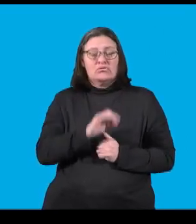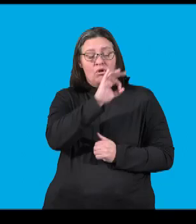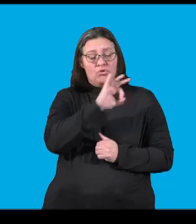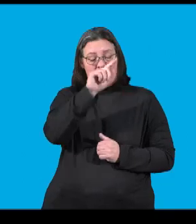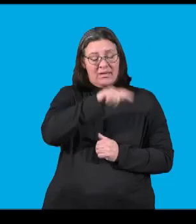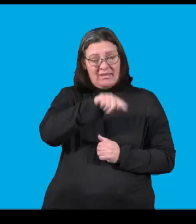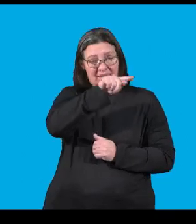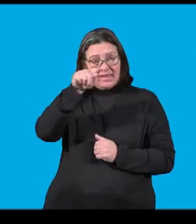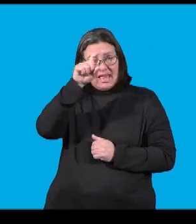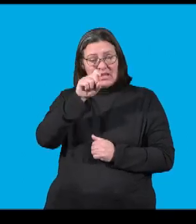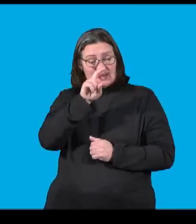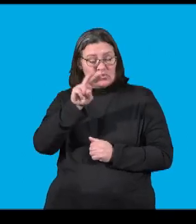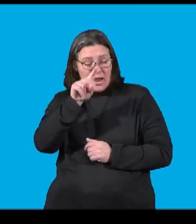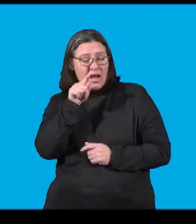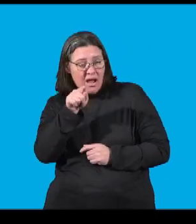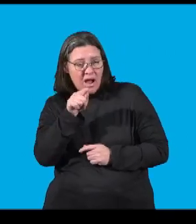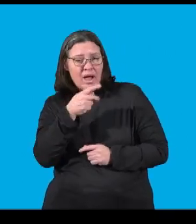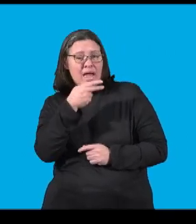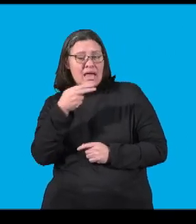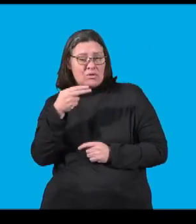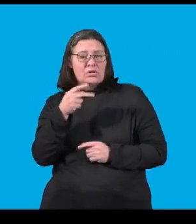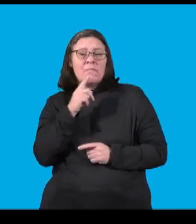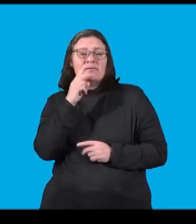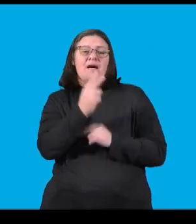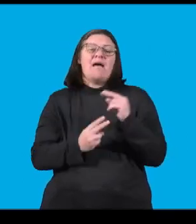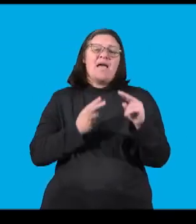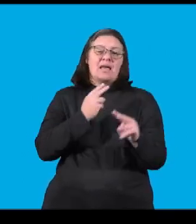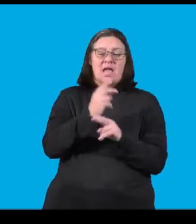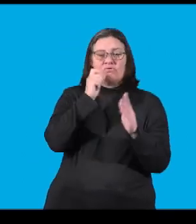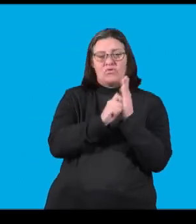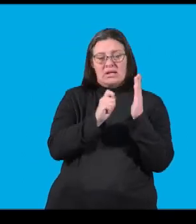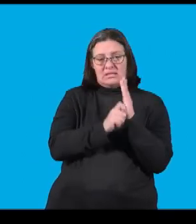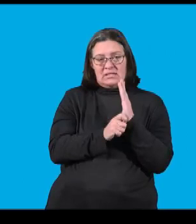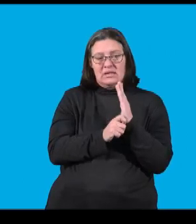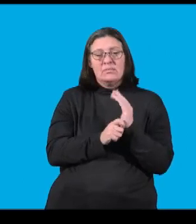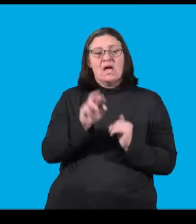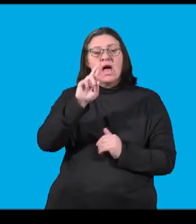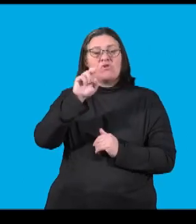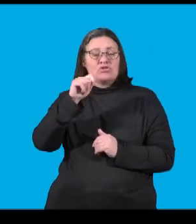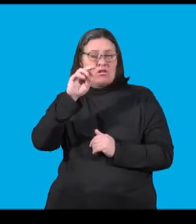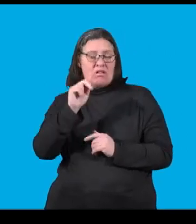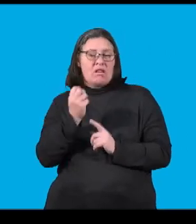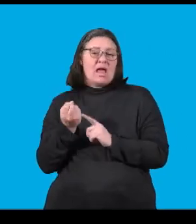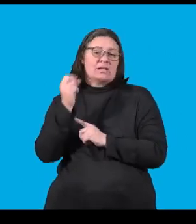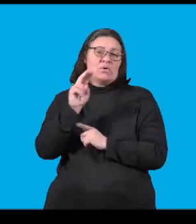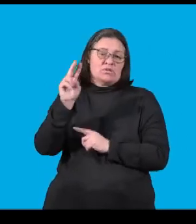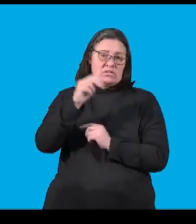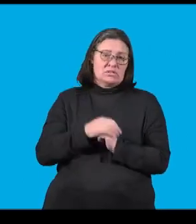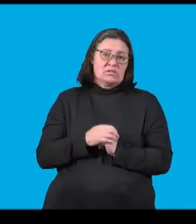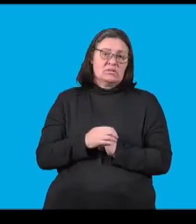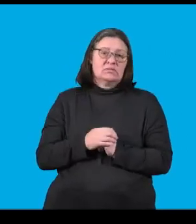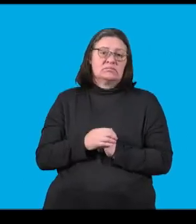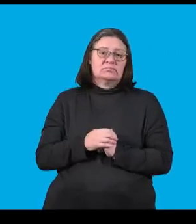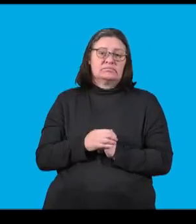to get this expression in a form where we can find the derivative, we need to rewrite this with a rational exponent.